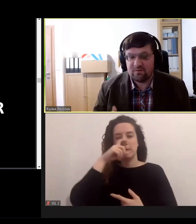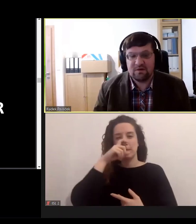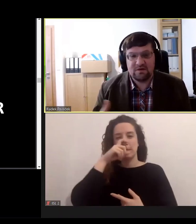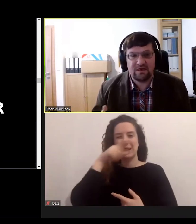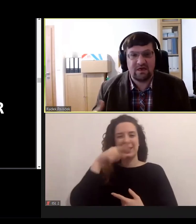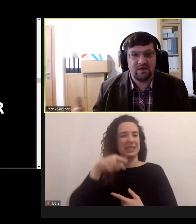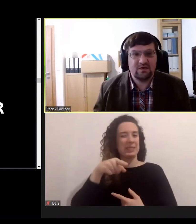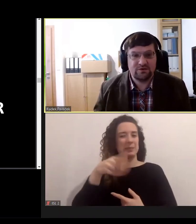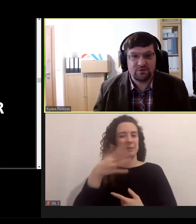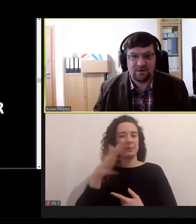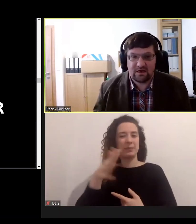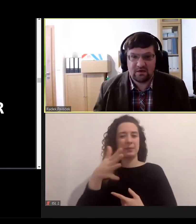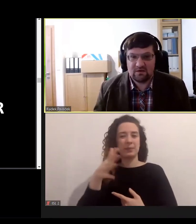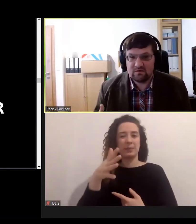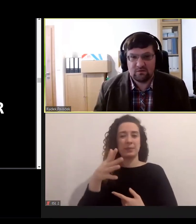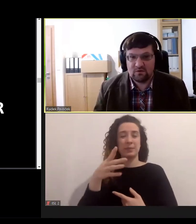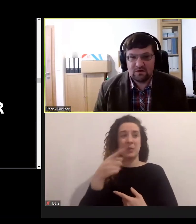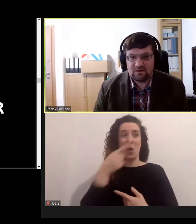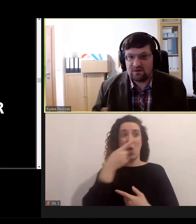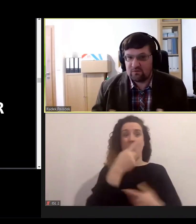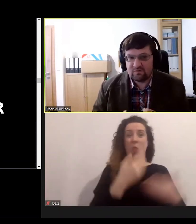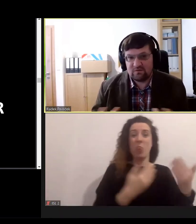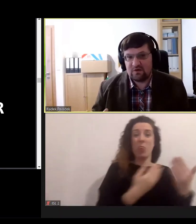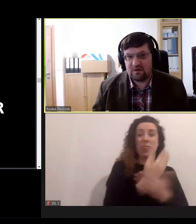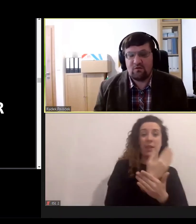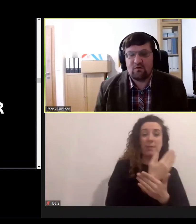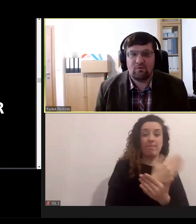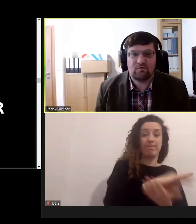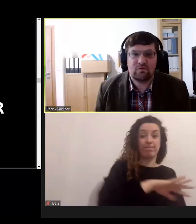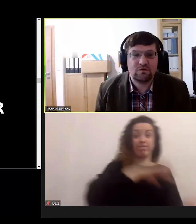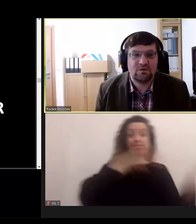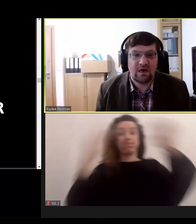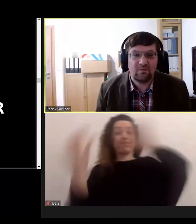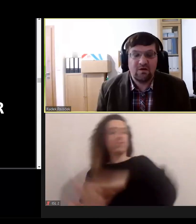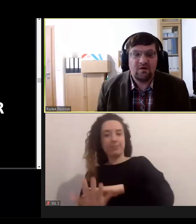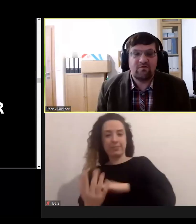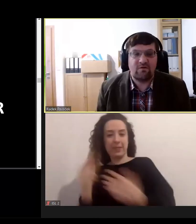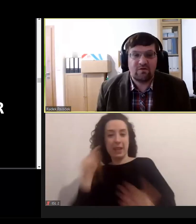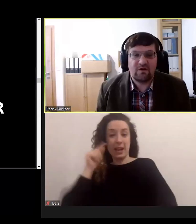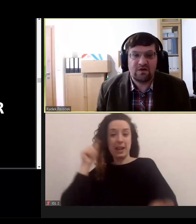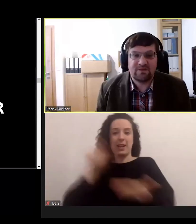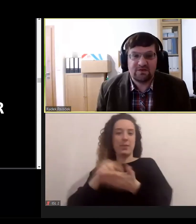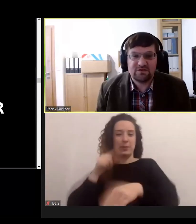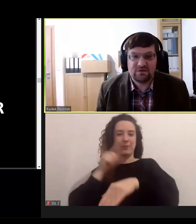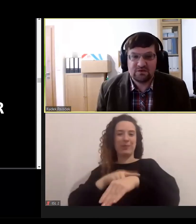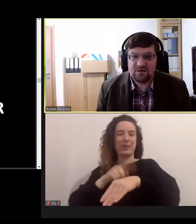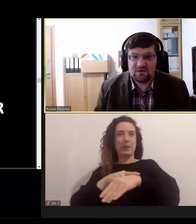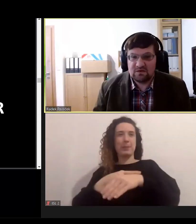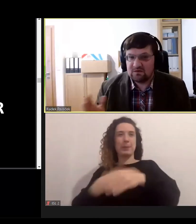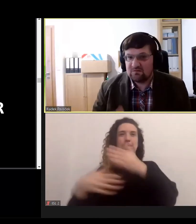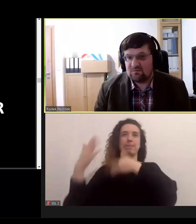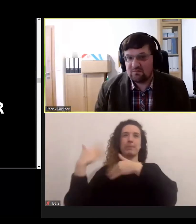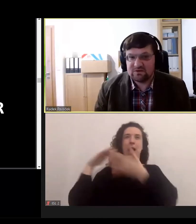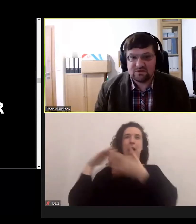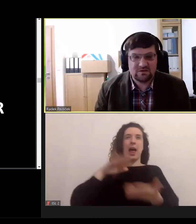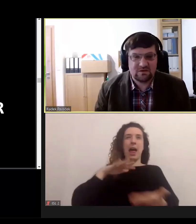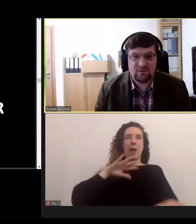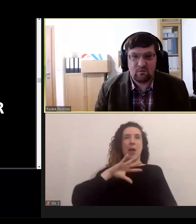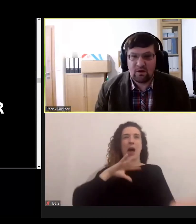say, overview. One of them was the rapid growth of distance and virtual education,